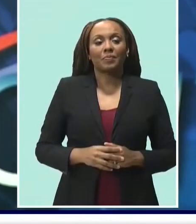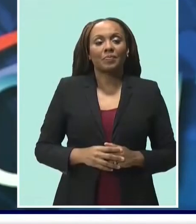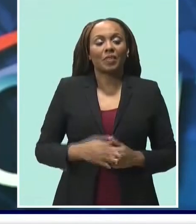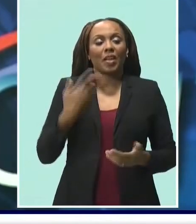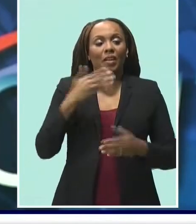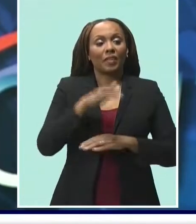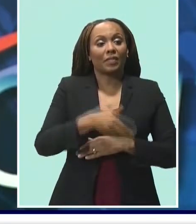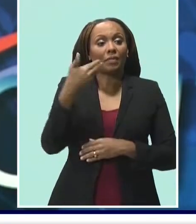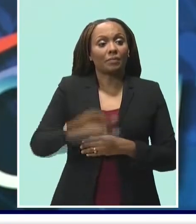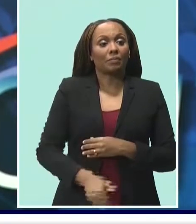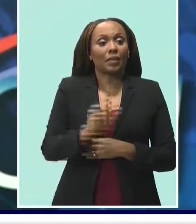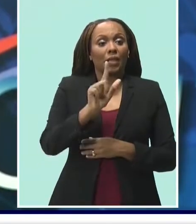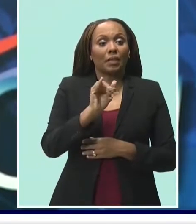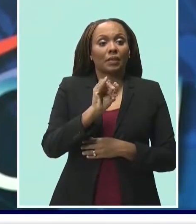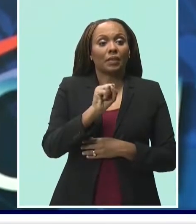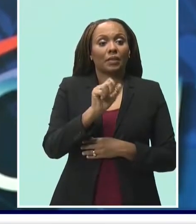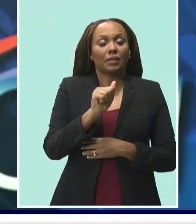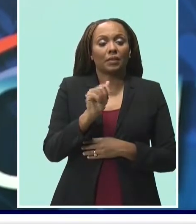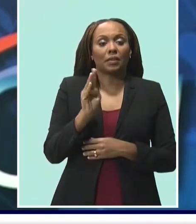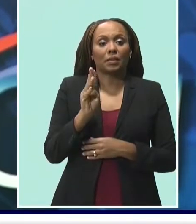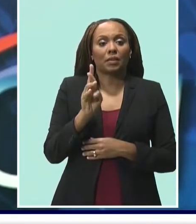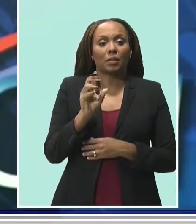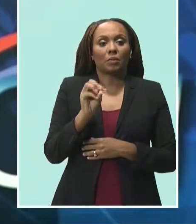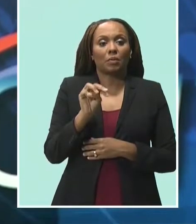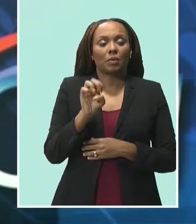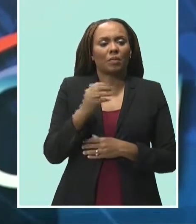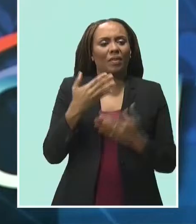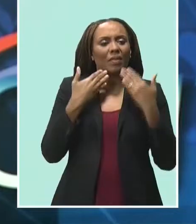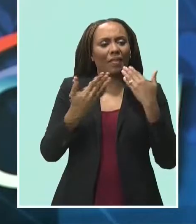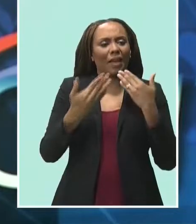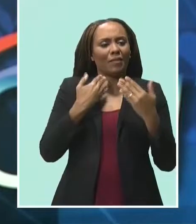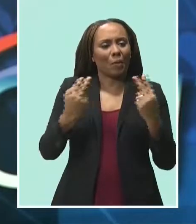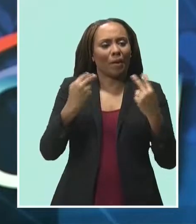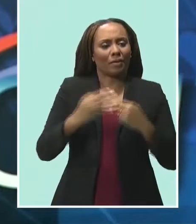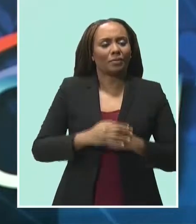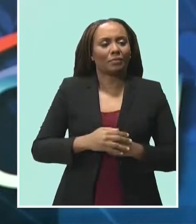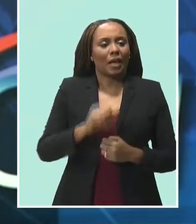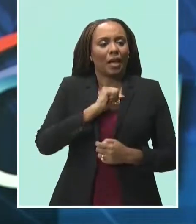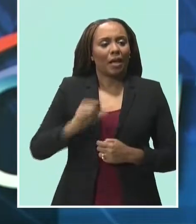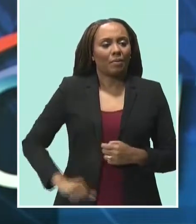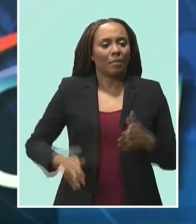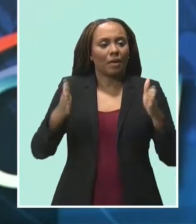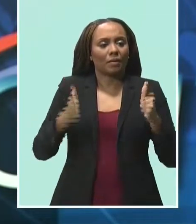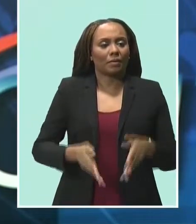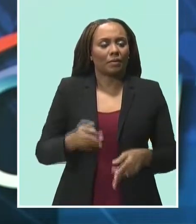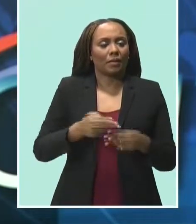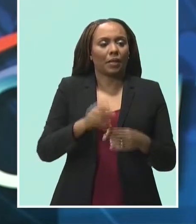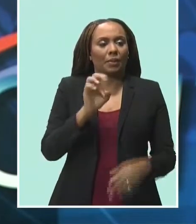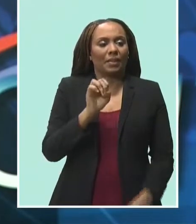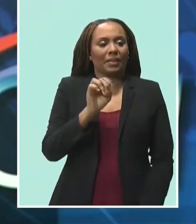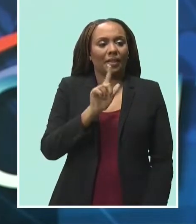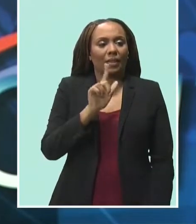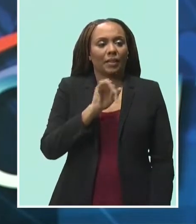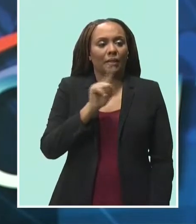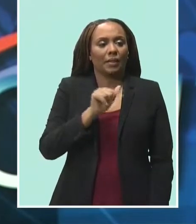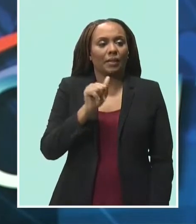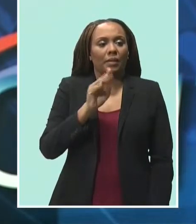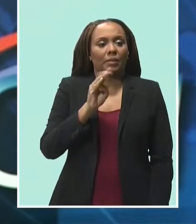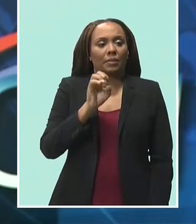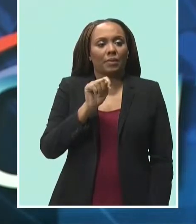Good evening, I'm Lisa Broom. Thanks for joining us. In our top story tonight, Ambassador Elizabeth Thompson has tested positive